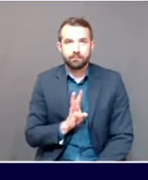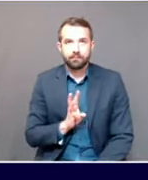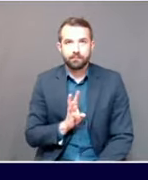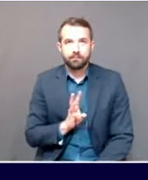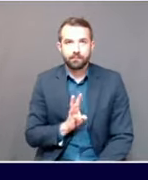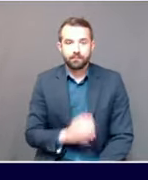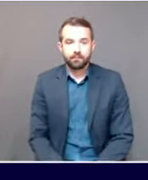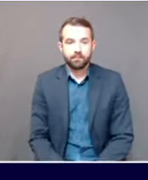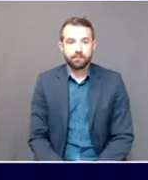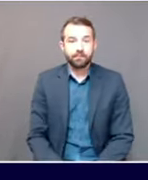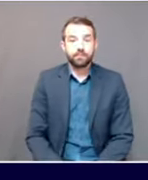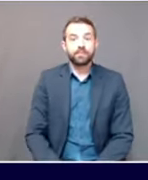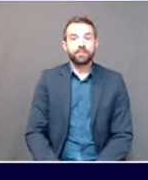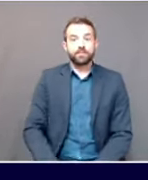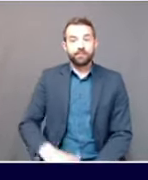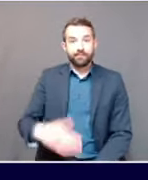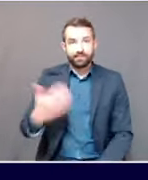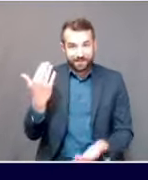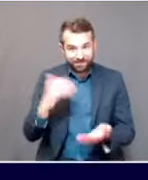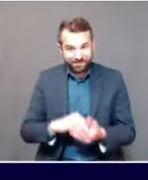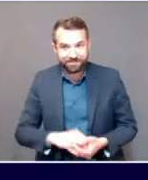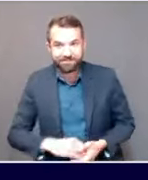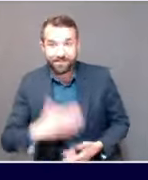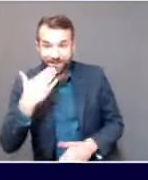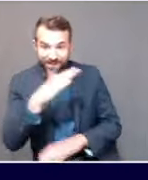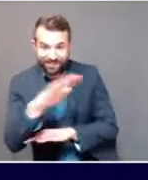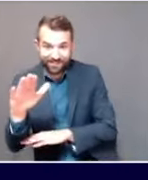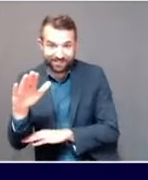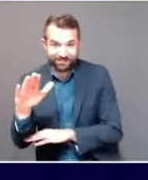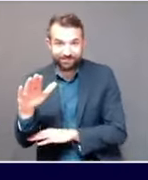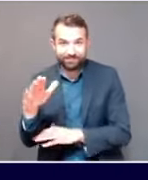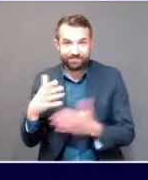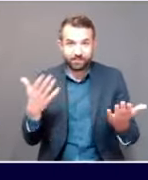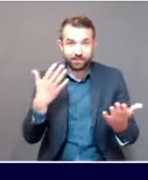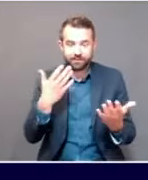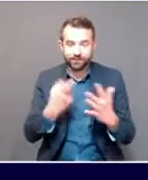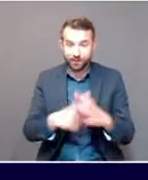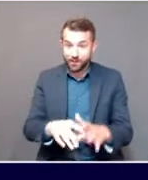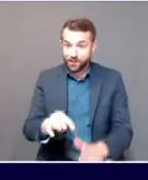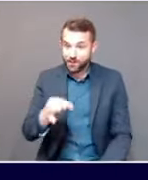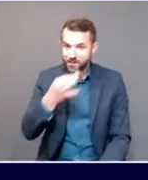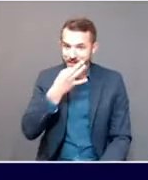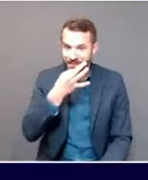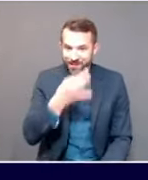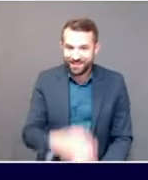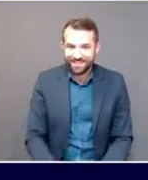Again, ladies and gentlemen, good afternoon. We will be starting very shortly. Thank you all very much.